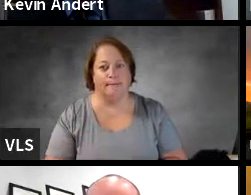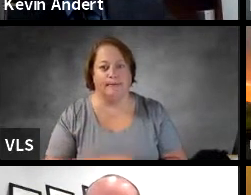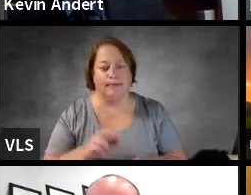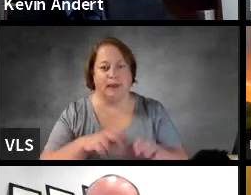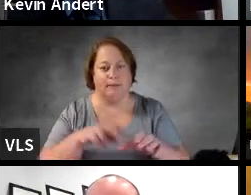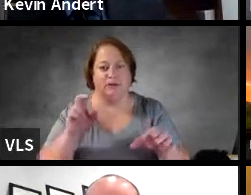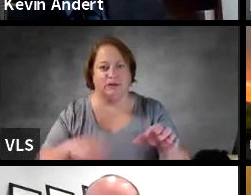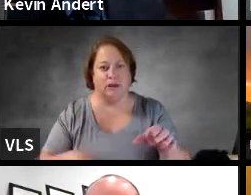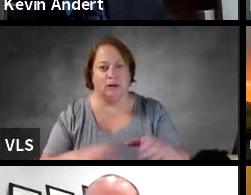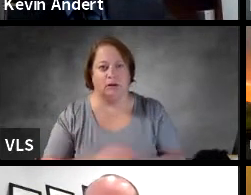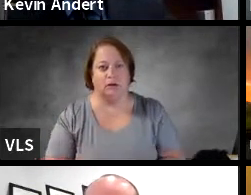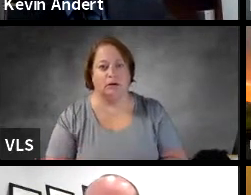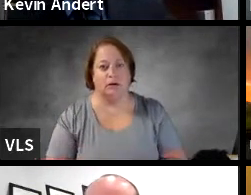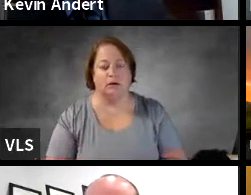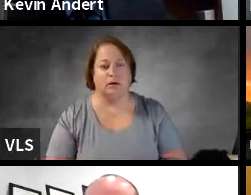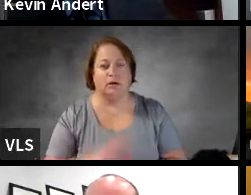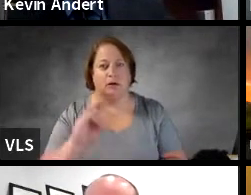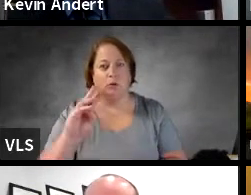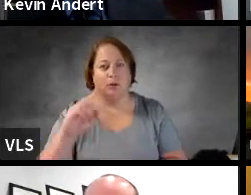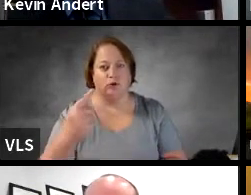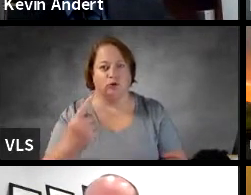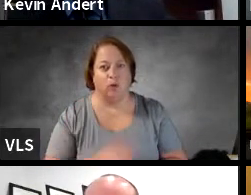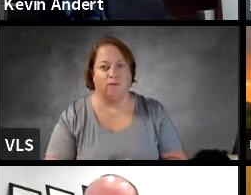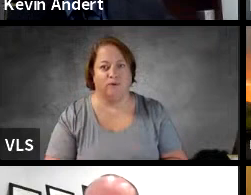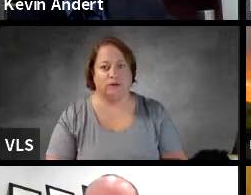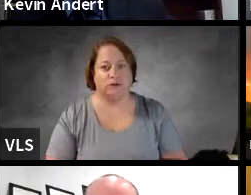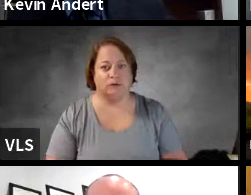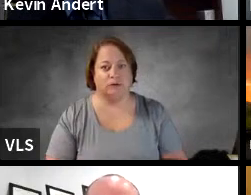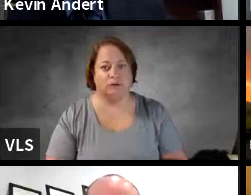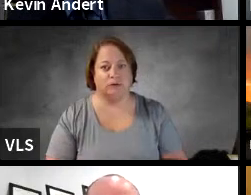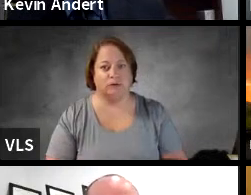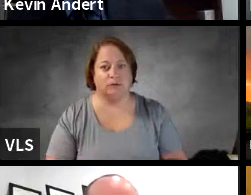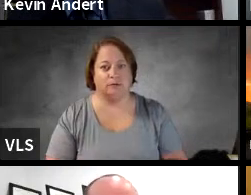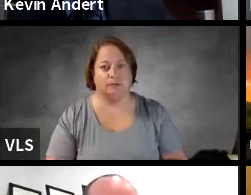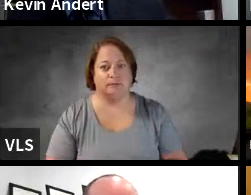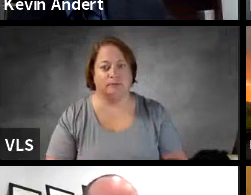Abstain. Webster Groves?